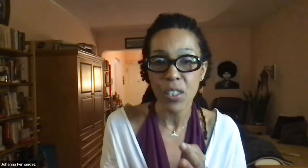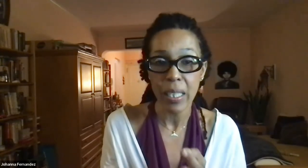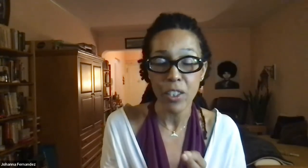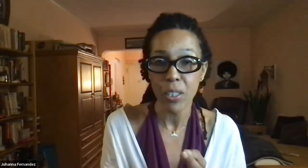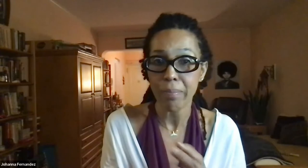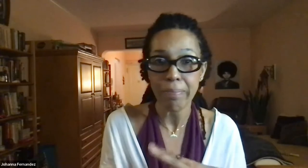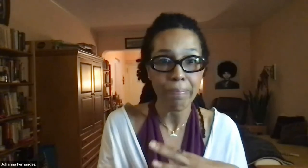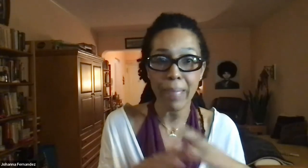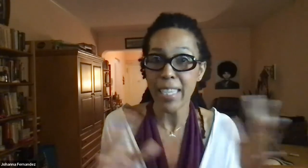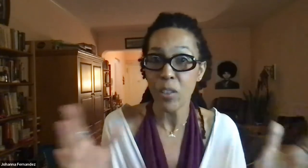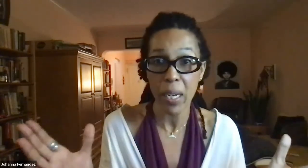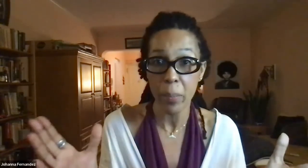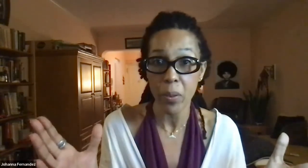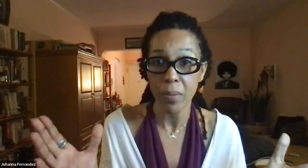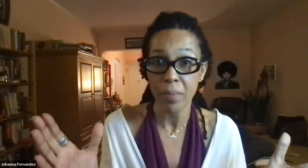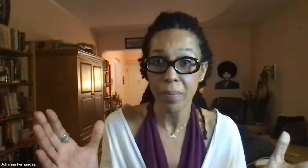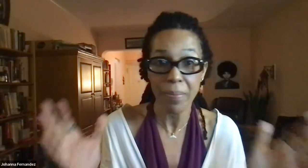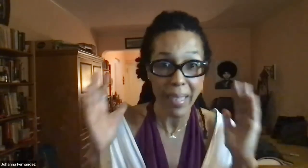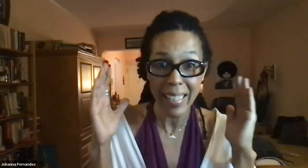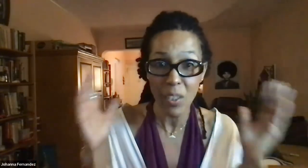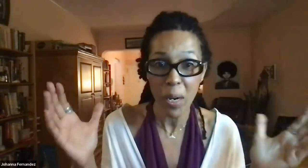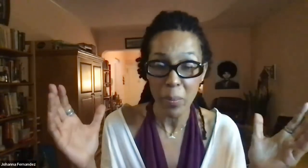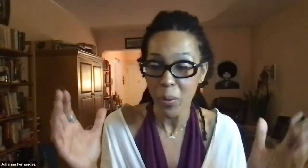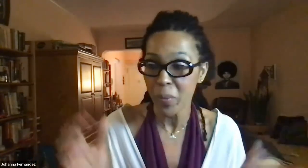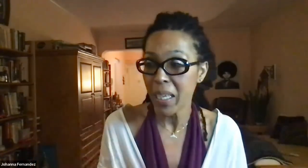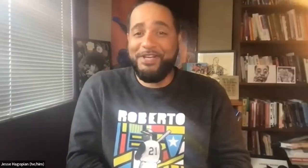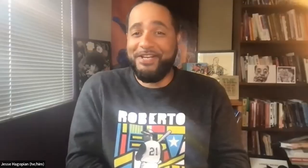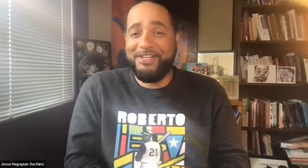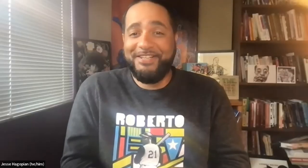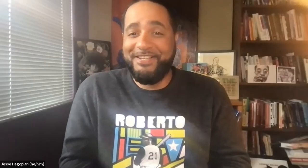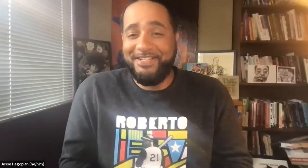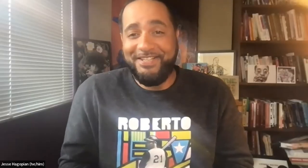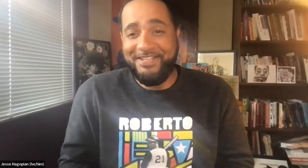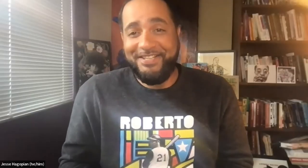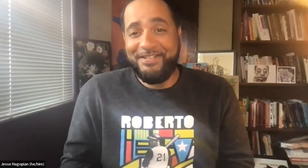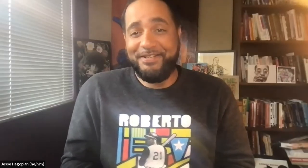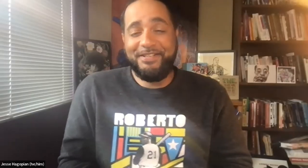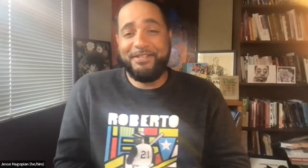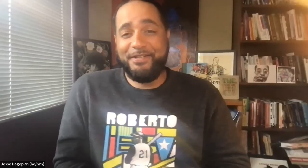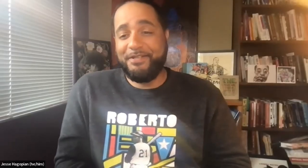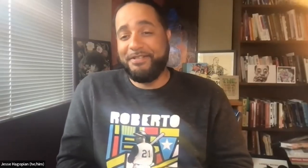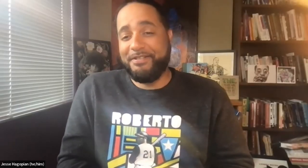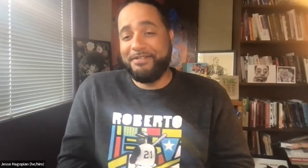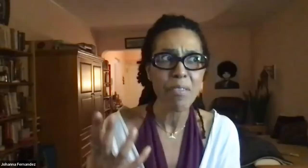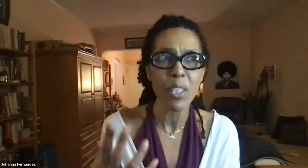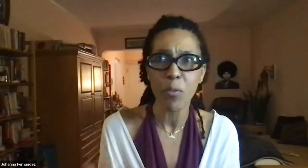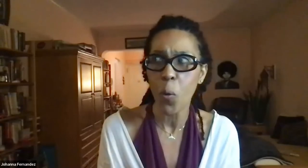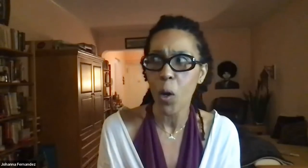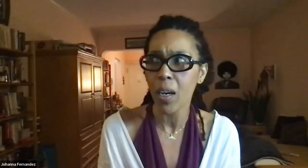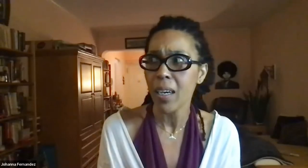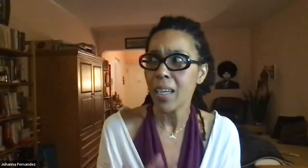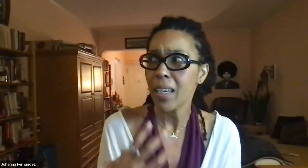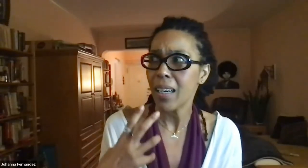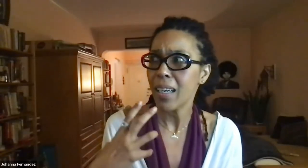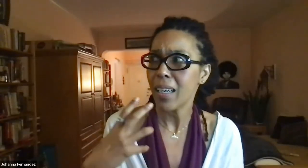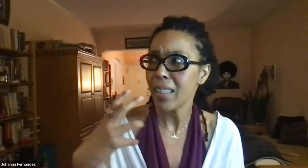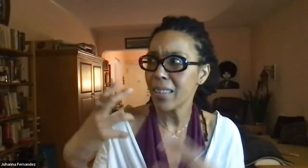poisoning legislation. Incredible, like incredible. Truly. The